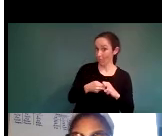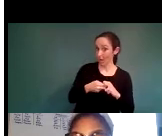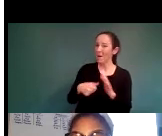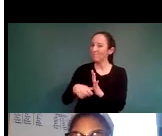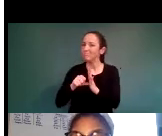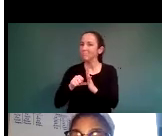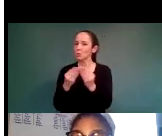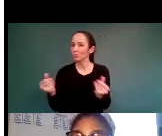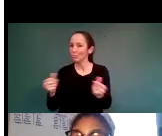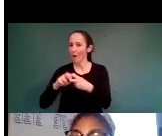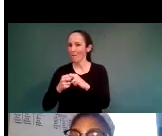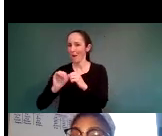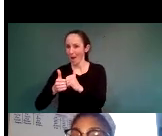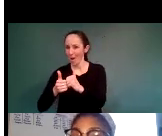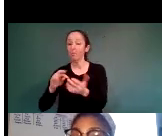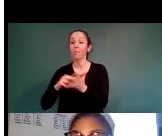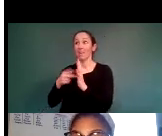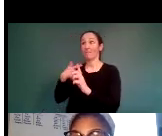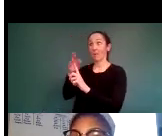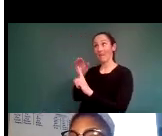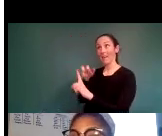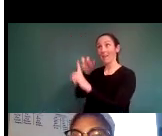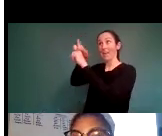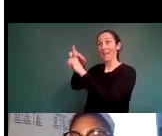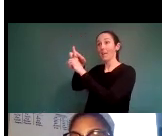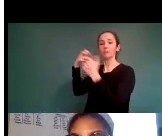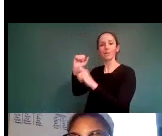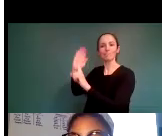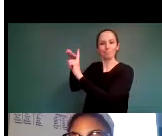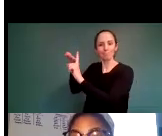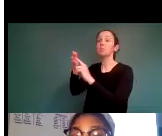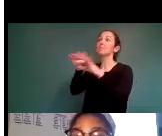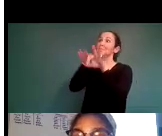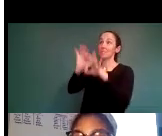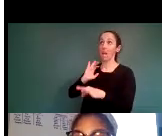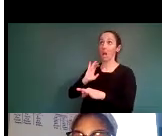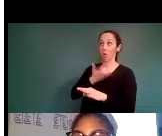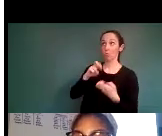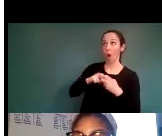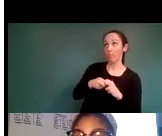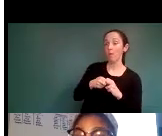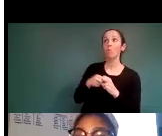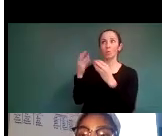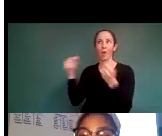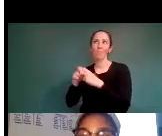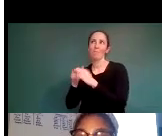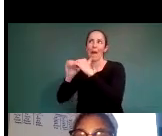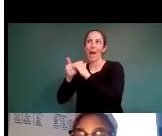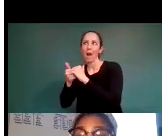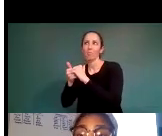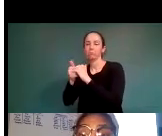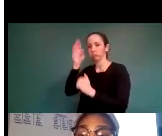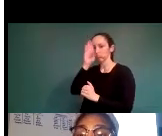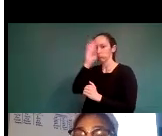to decision makers and make sure that we're communicating about the problem in a way that they're going to understand it. But we also want to make sure that we're talking just as much